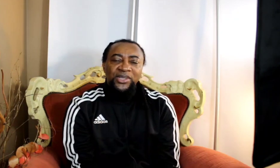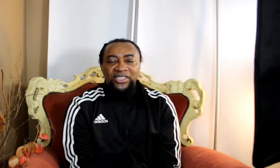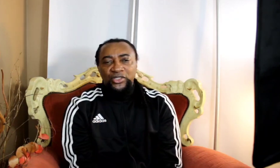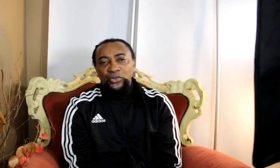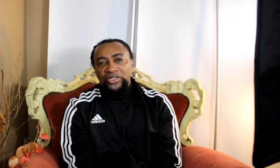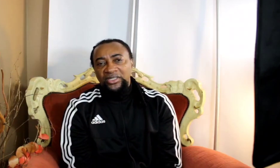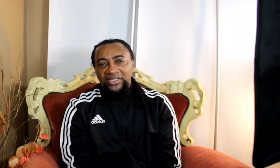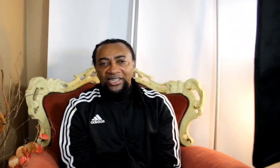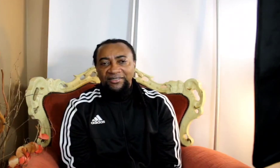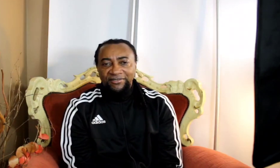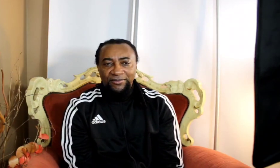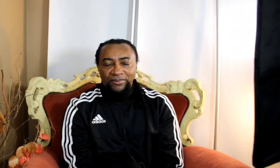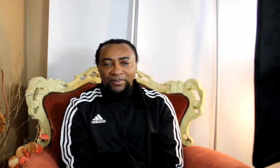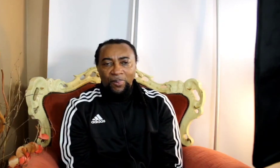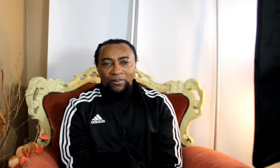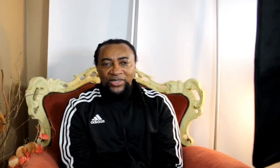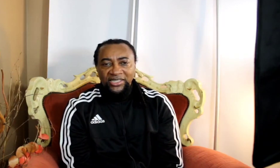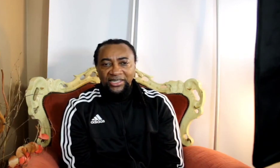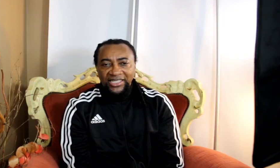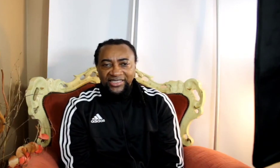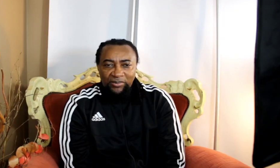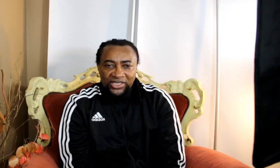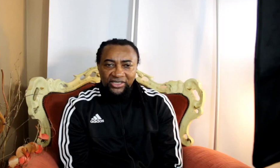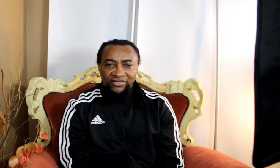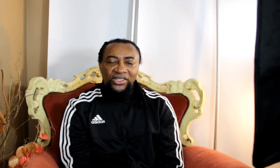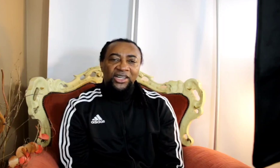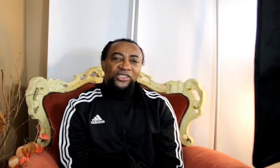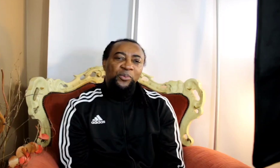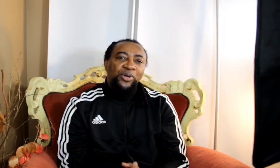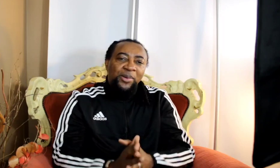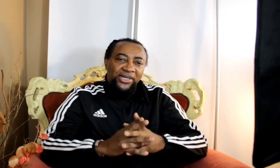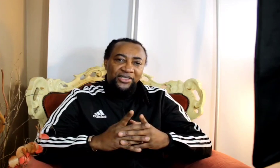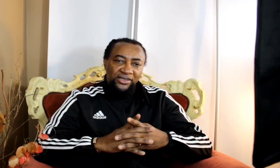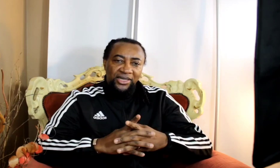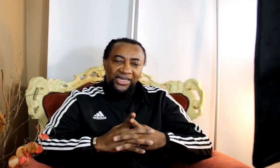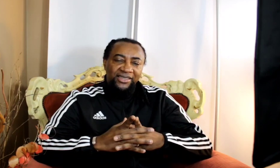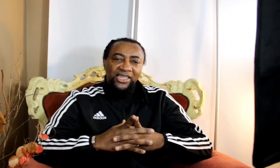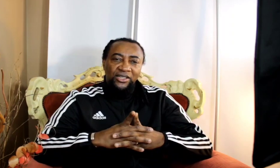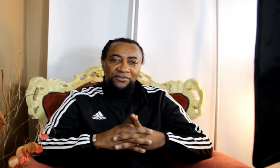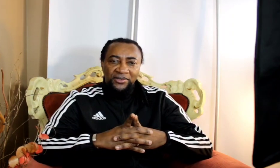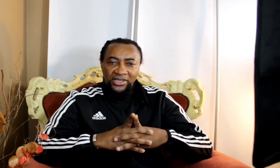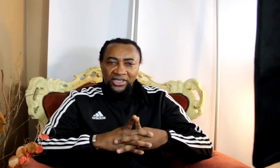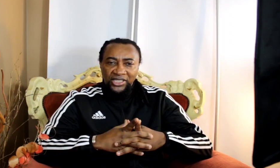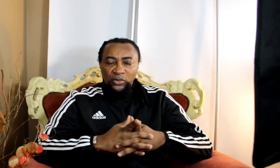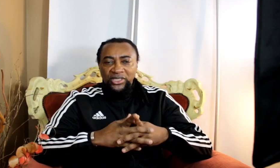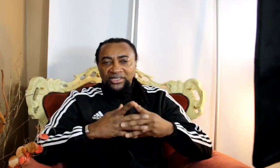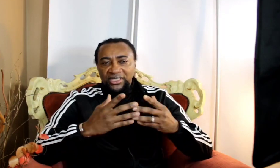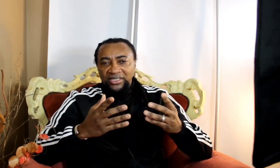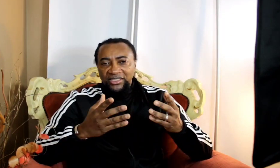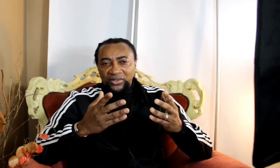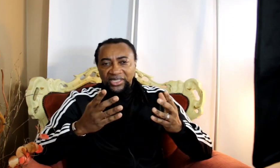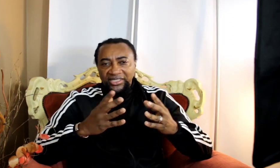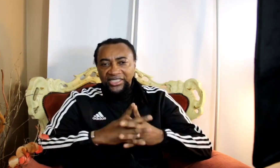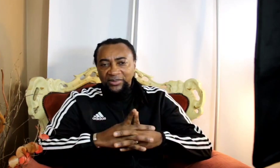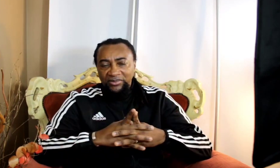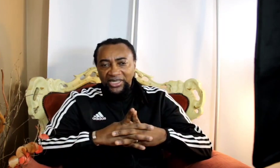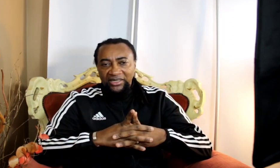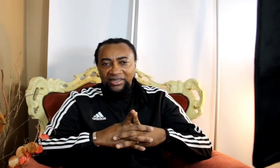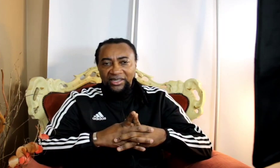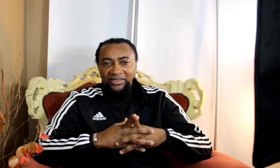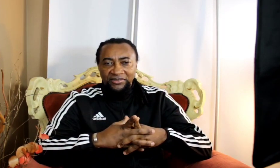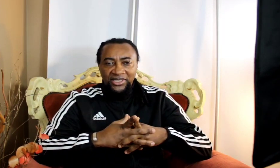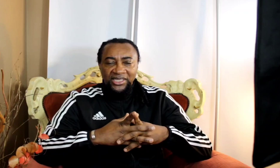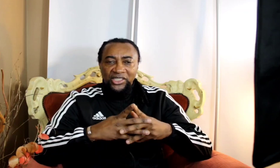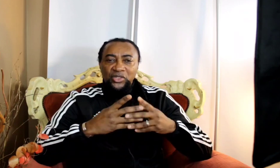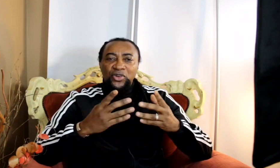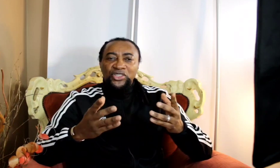some Caribbean institutions have been established and have gone to prominence. I can think of the West Indies cricket team. I